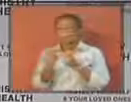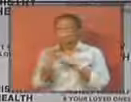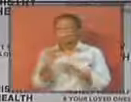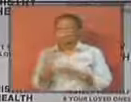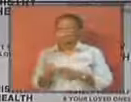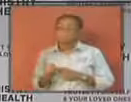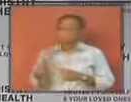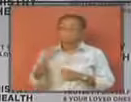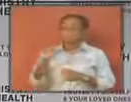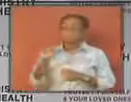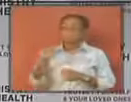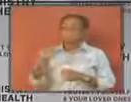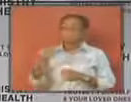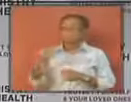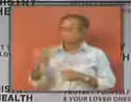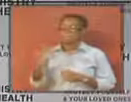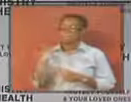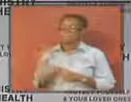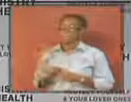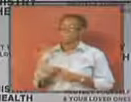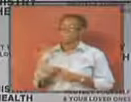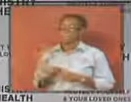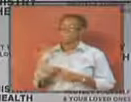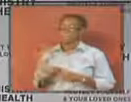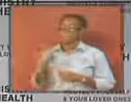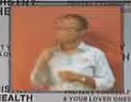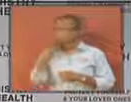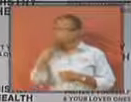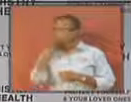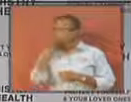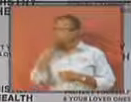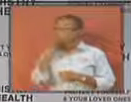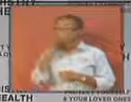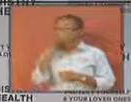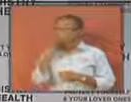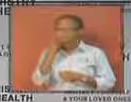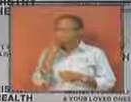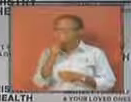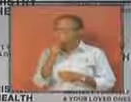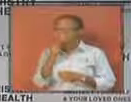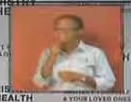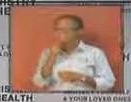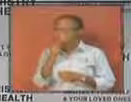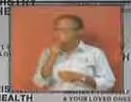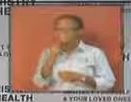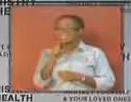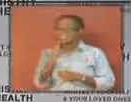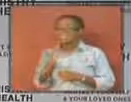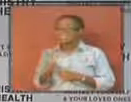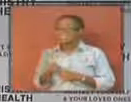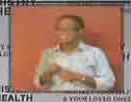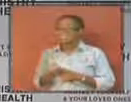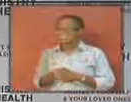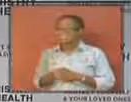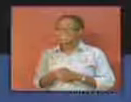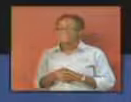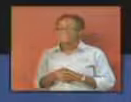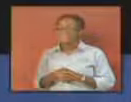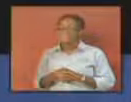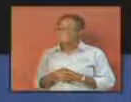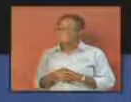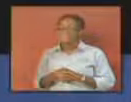Let's get a quick one question, please, from CNC3. All right, Professor